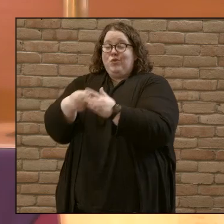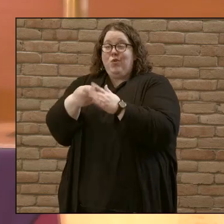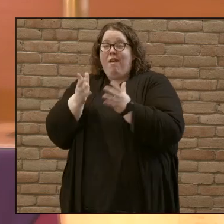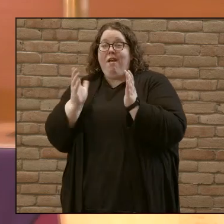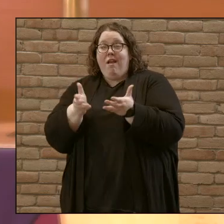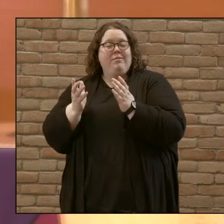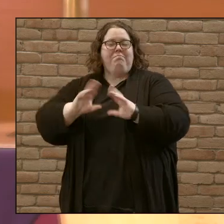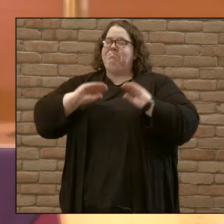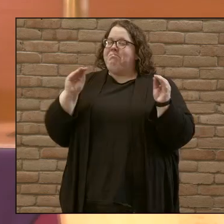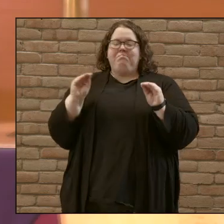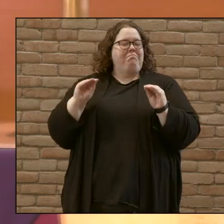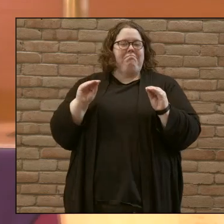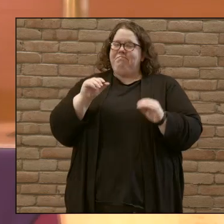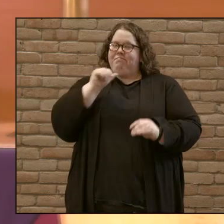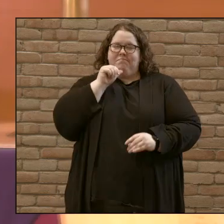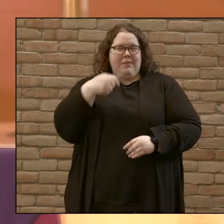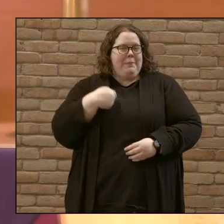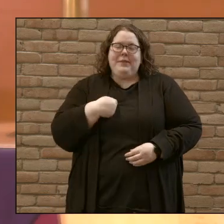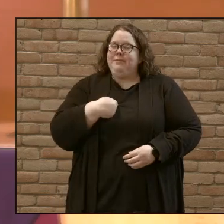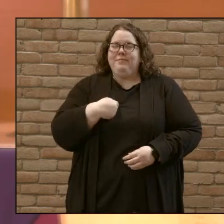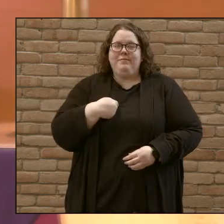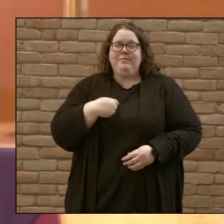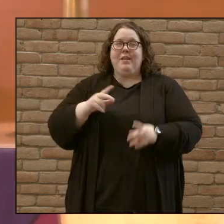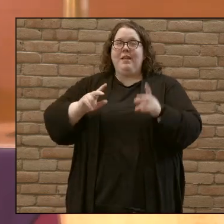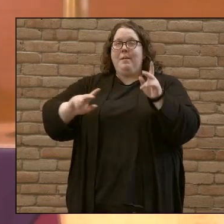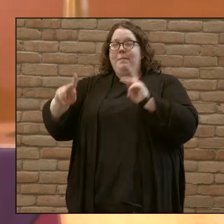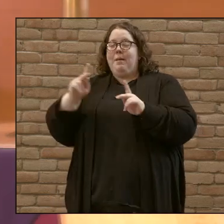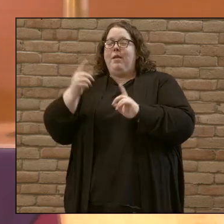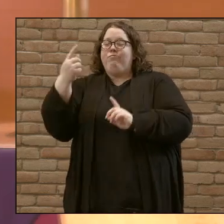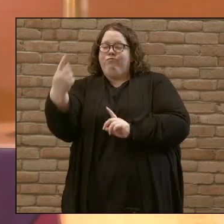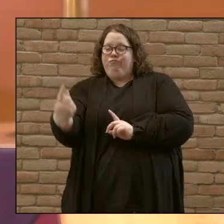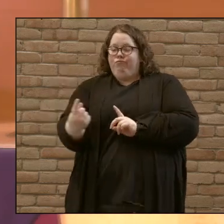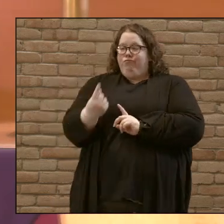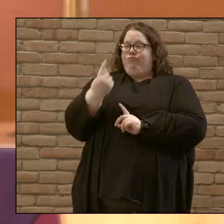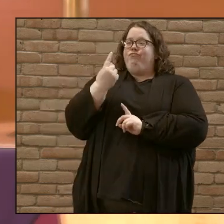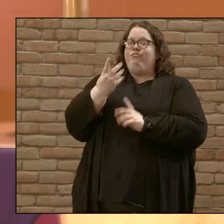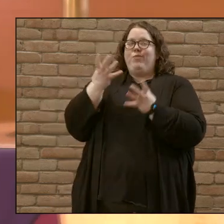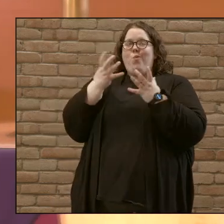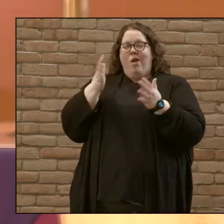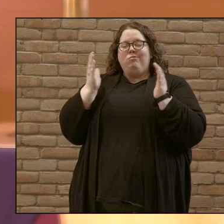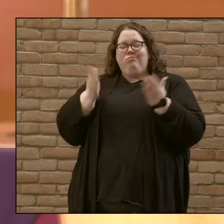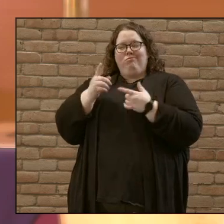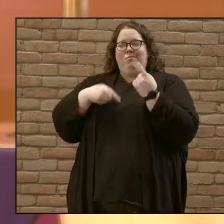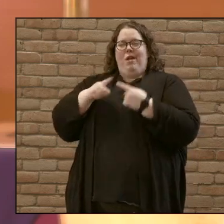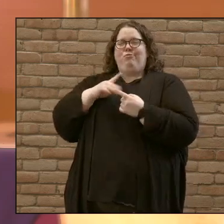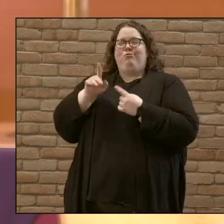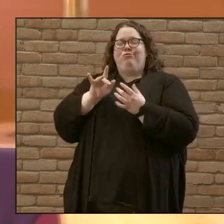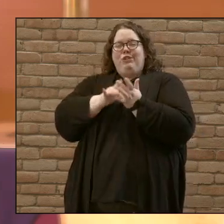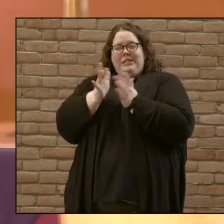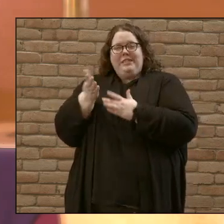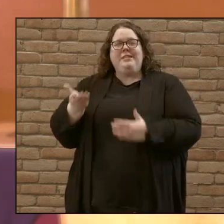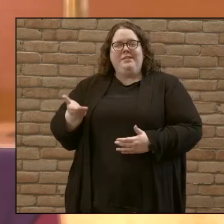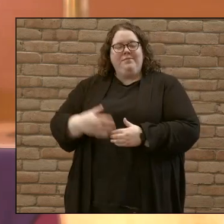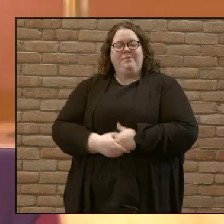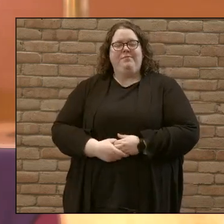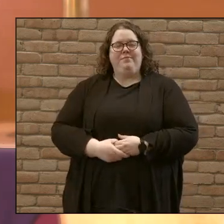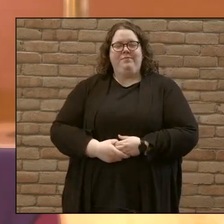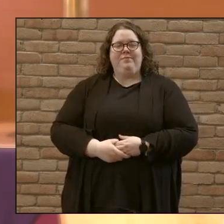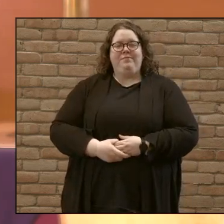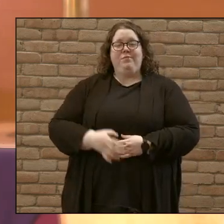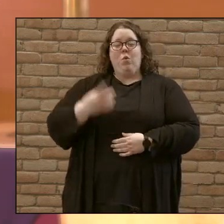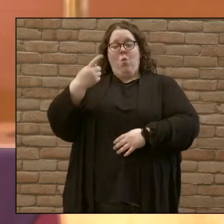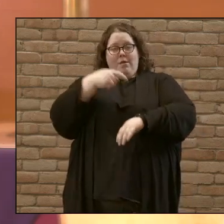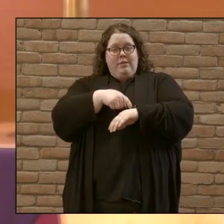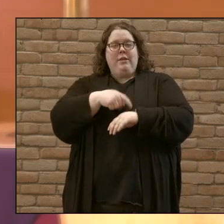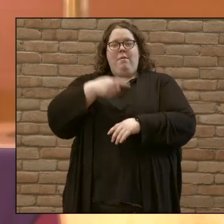conversation about Jesus. People wanted to talk about Jesus. And on one occasion, a